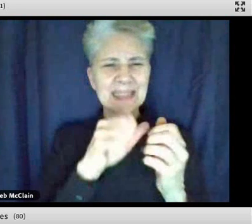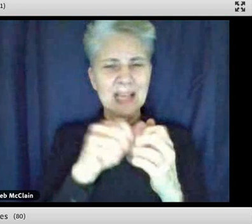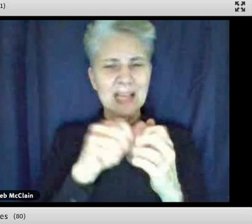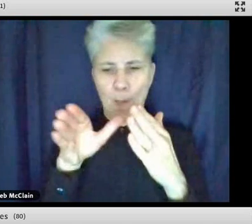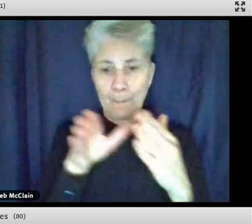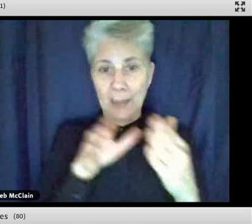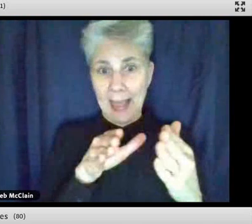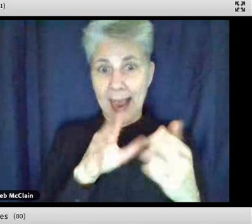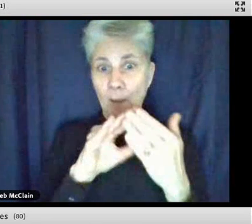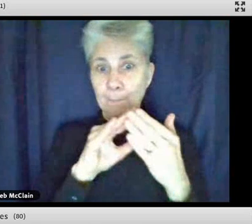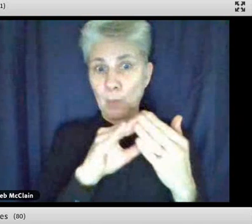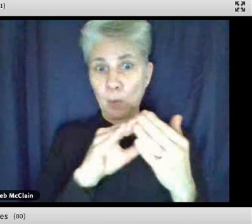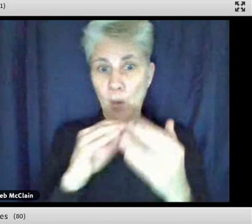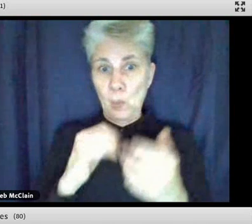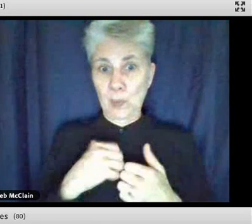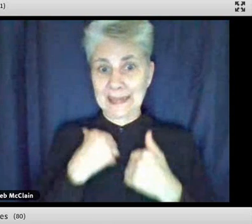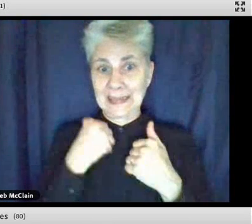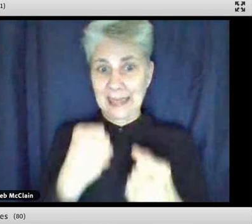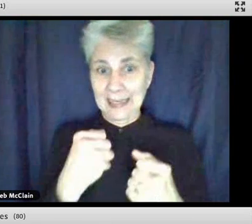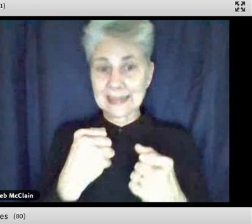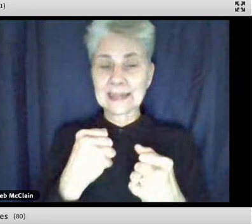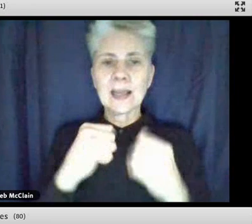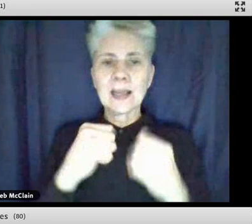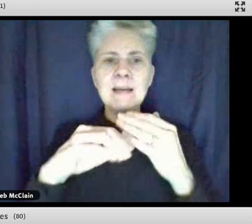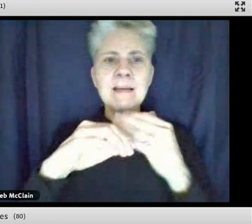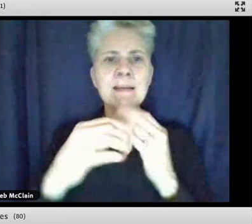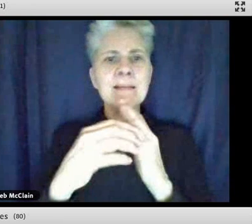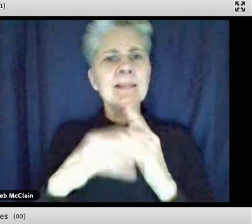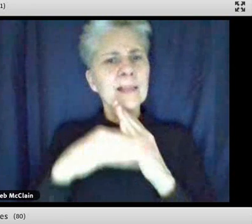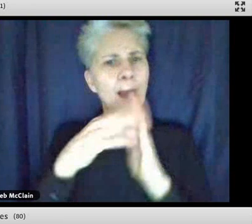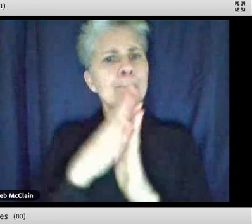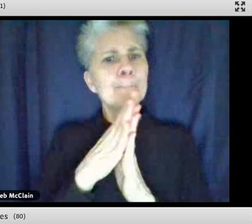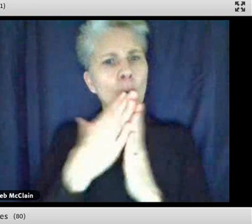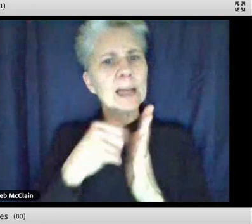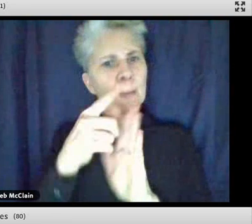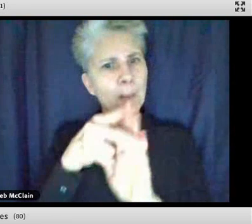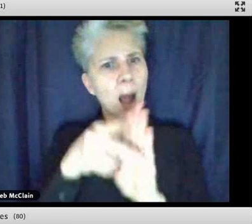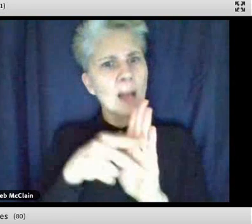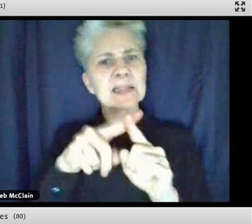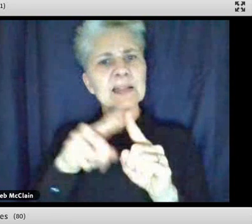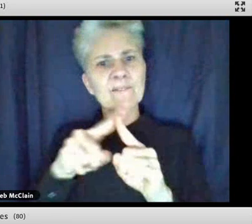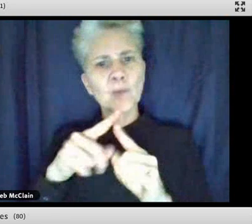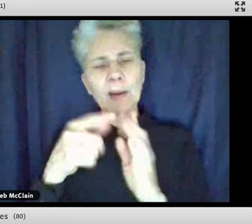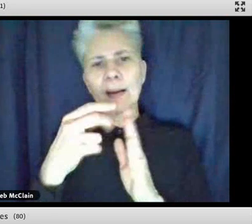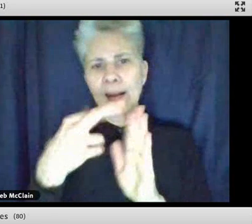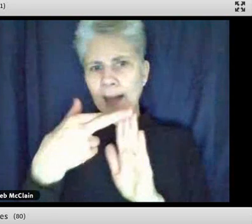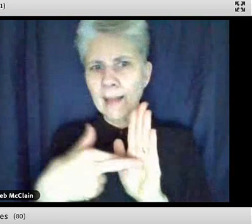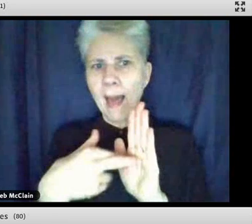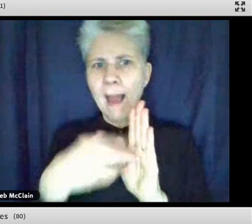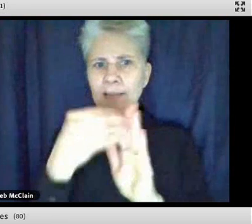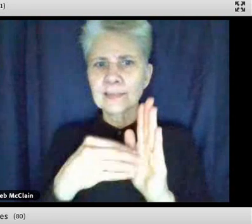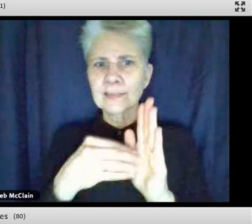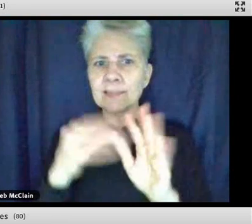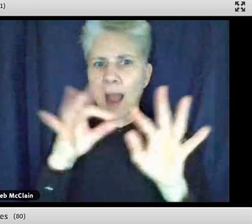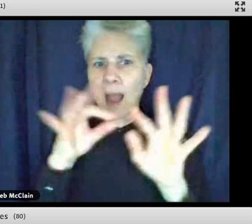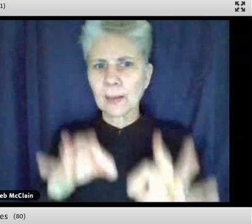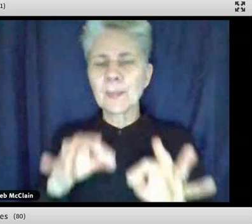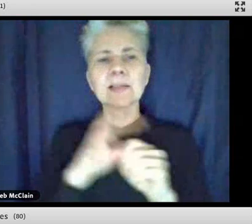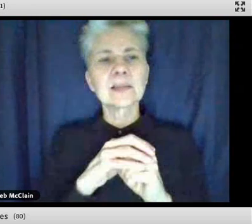community resiliency guidebook that has some policy and some different guidelines and documents. The Public